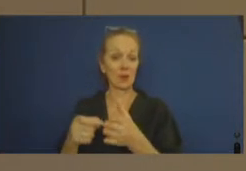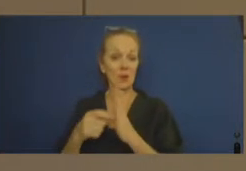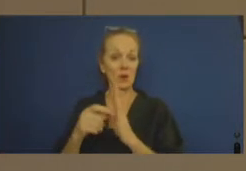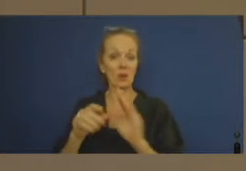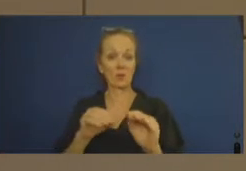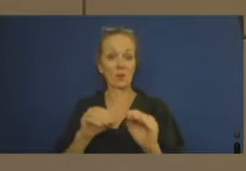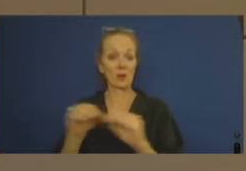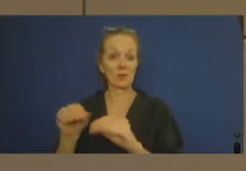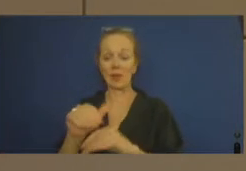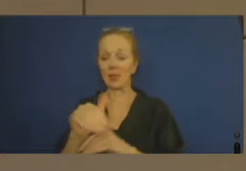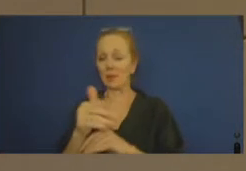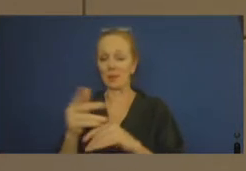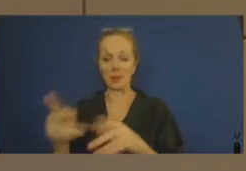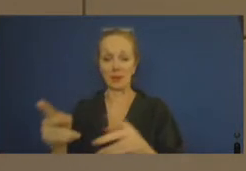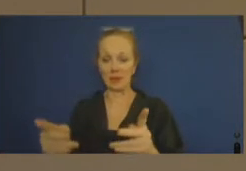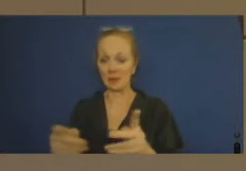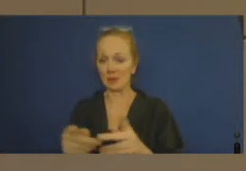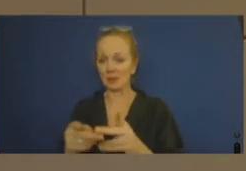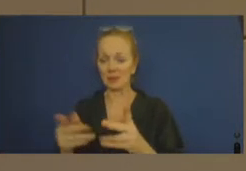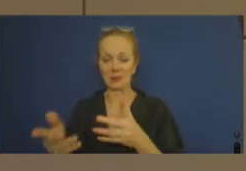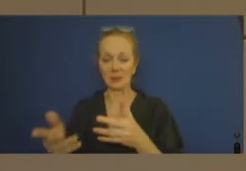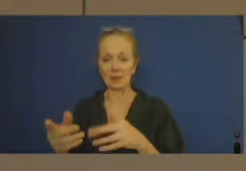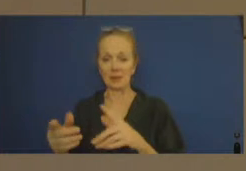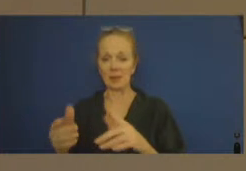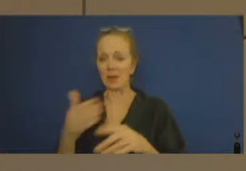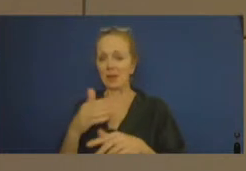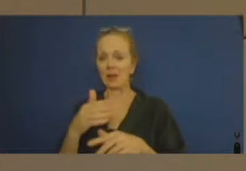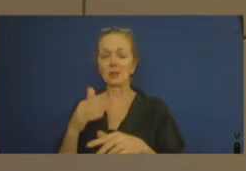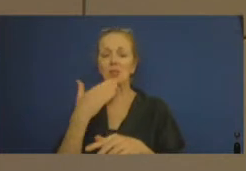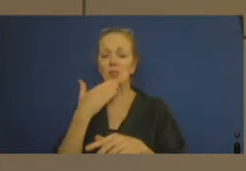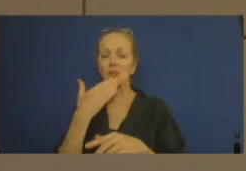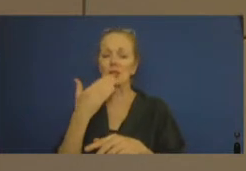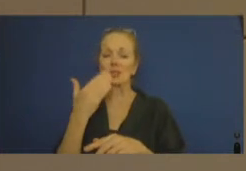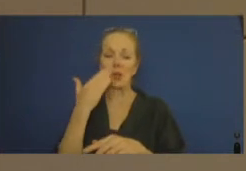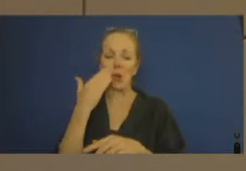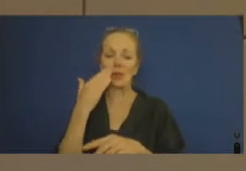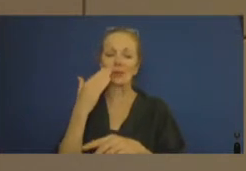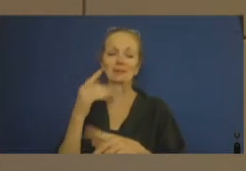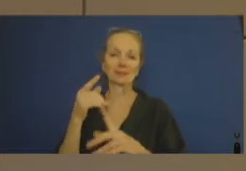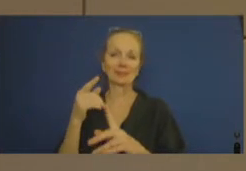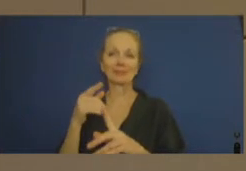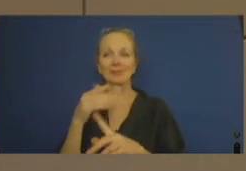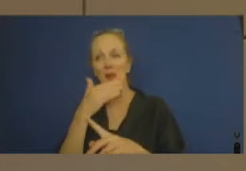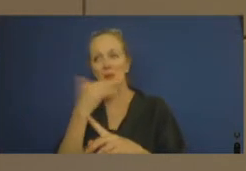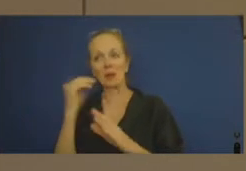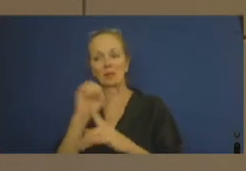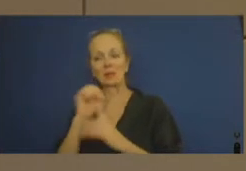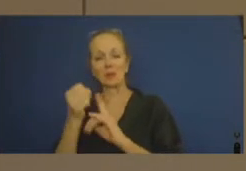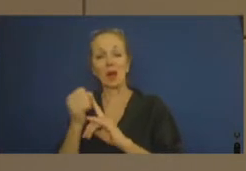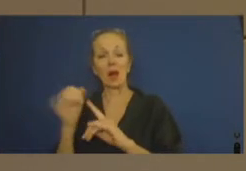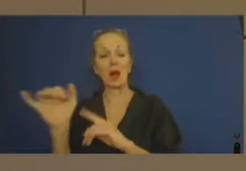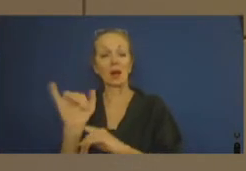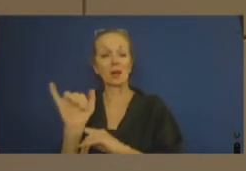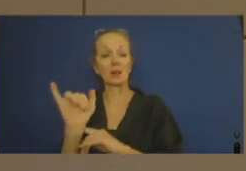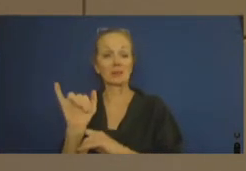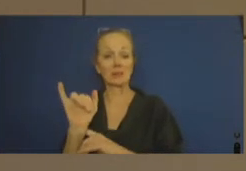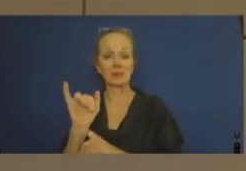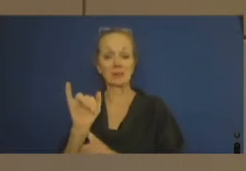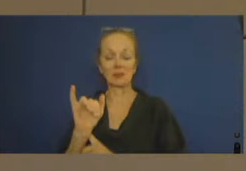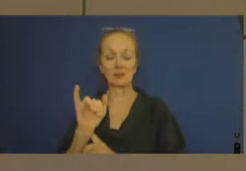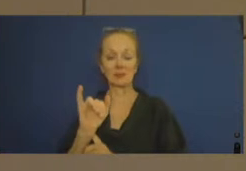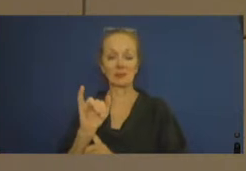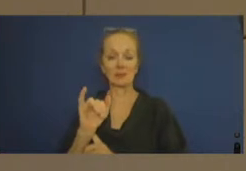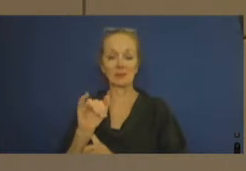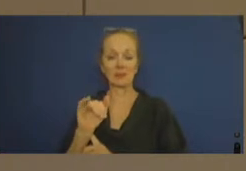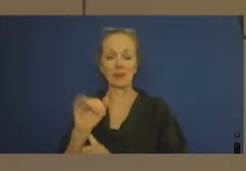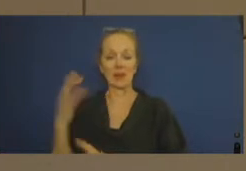So it's good to hear that they're in a better situation. Mm-hmm. Also, this is an advantage